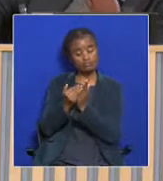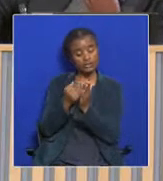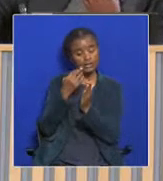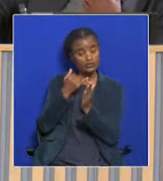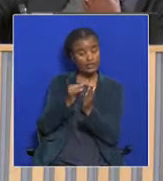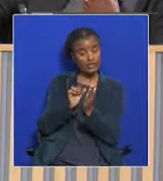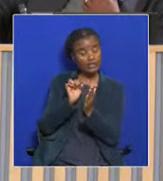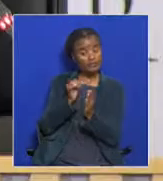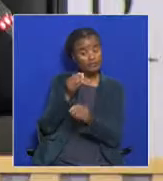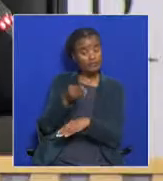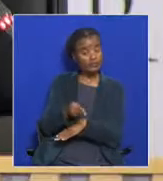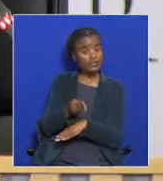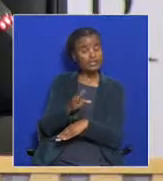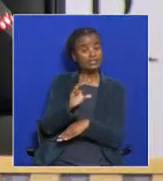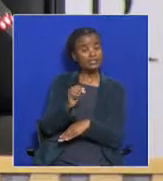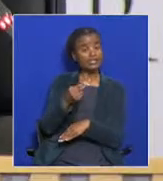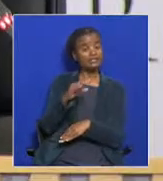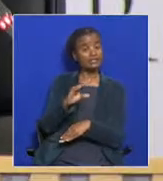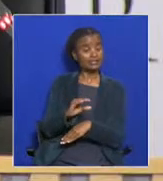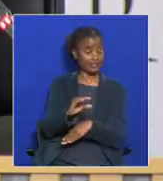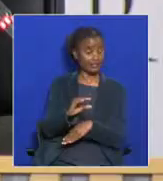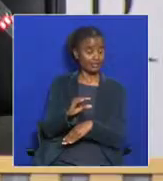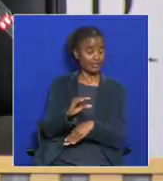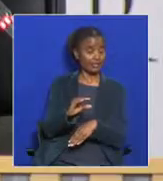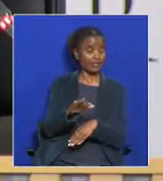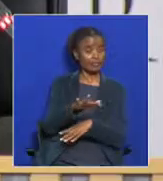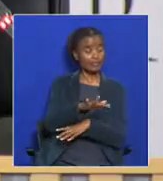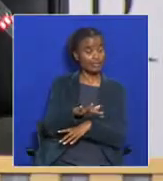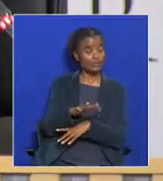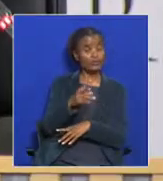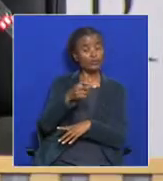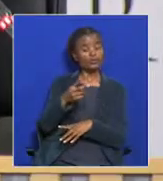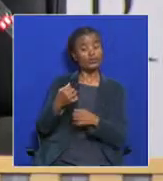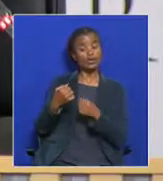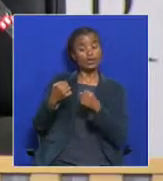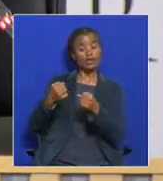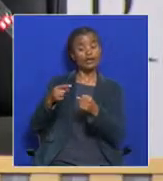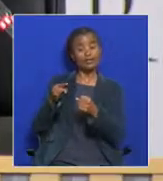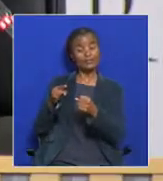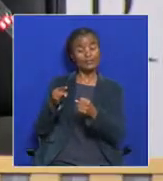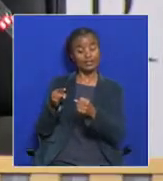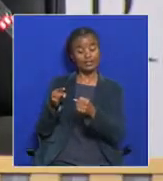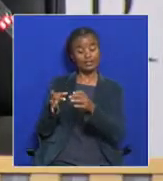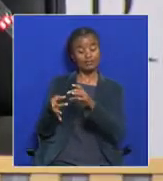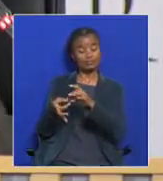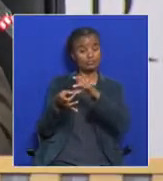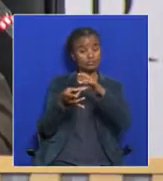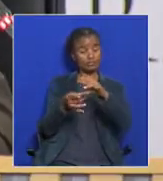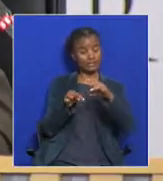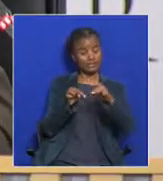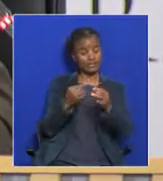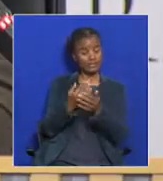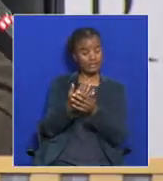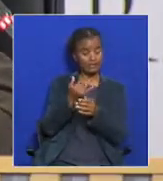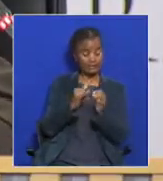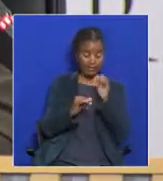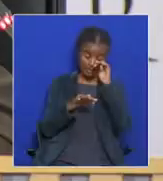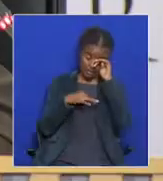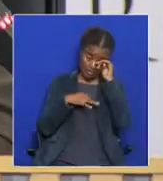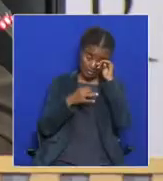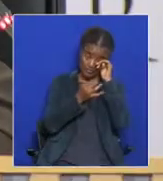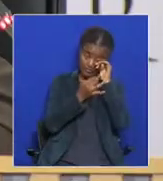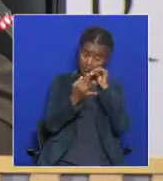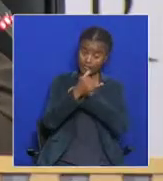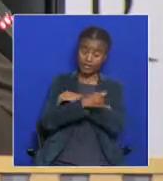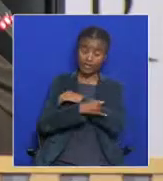tracker to see if I was there? Now I'm being painted to the whole country as though I'm a liar, I'm fabricating things, and I take serious